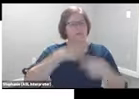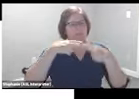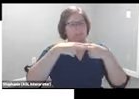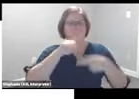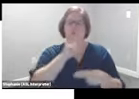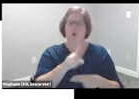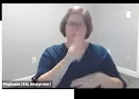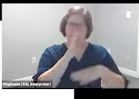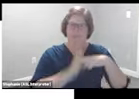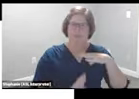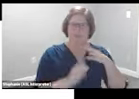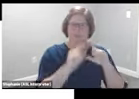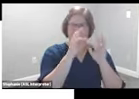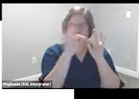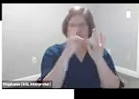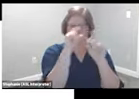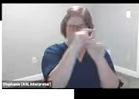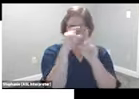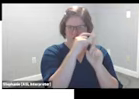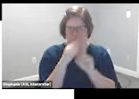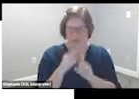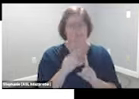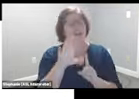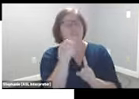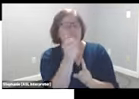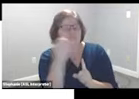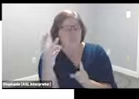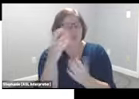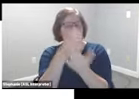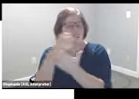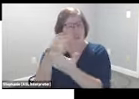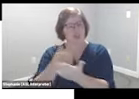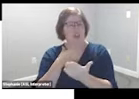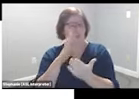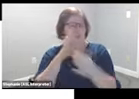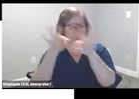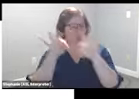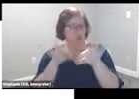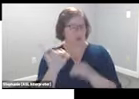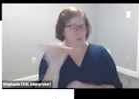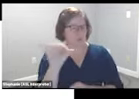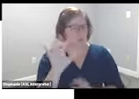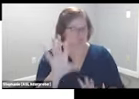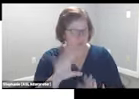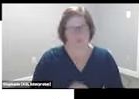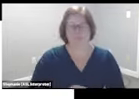where there are some graphics that I will describe to you.